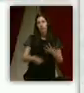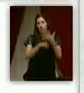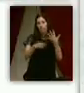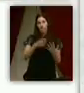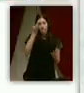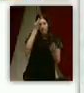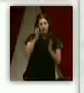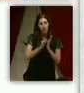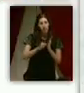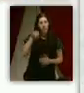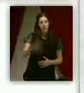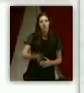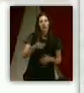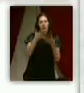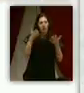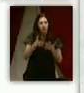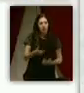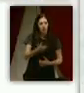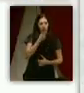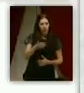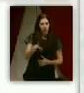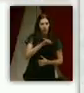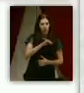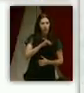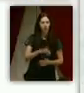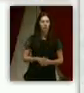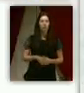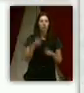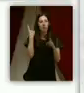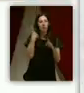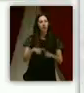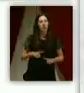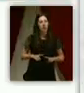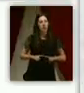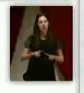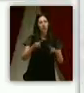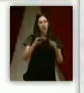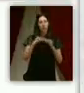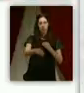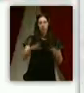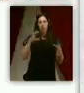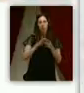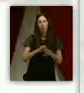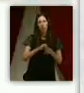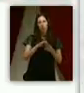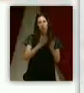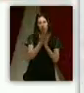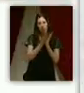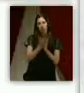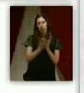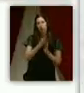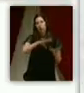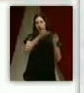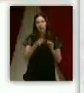call. The text and the wording should be easily understandable. All the documents related to the